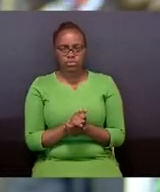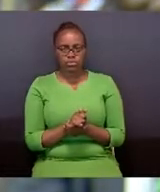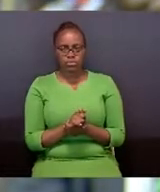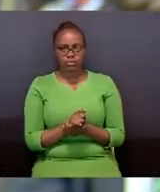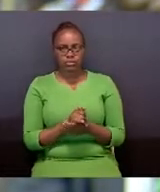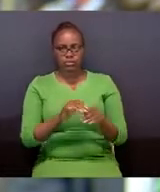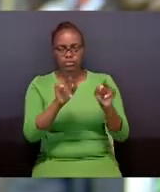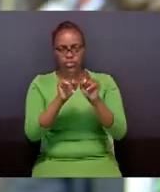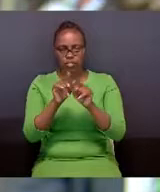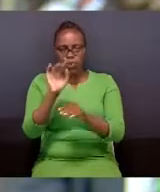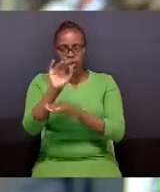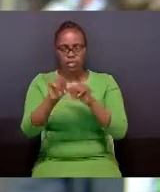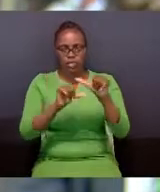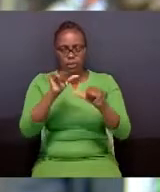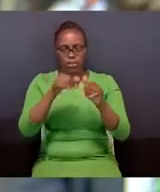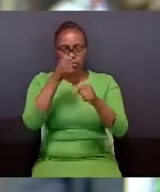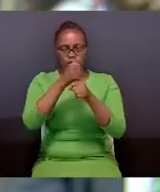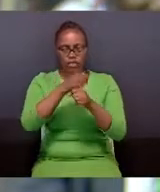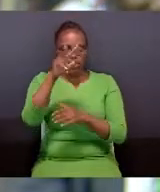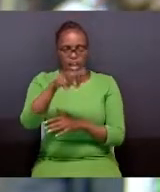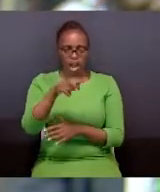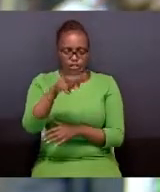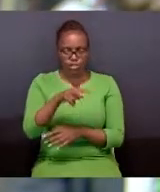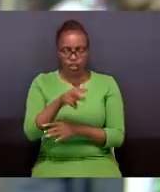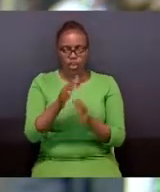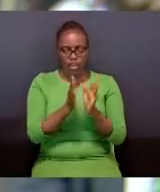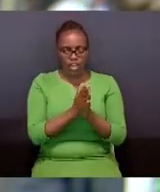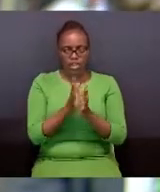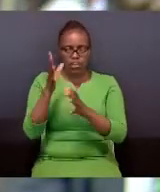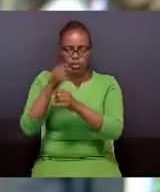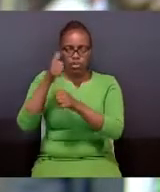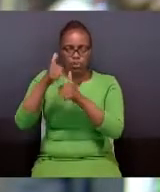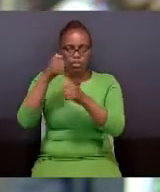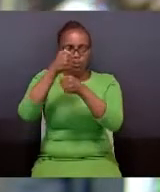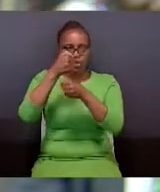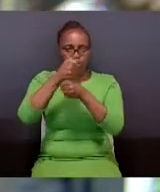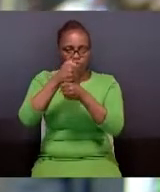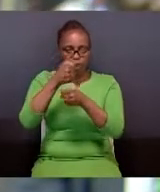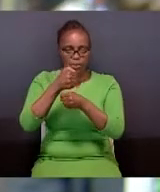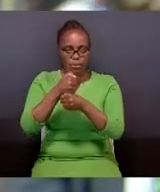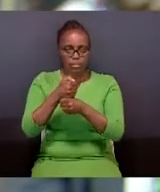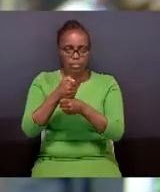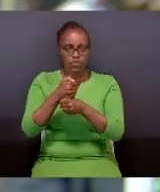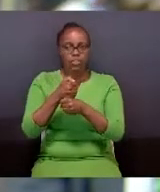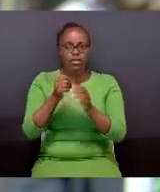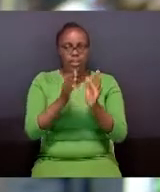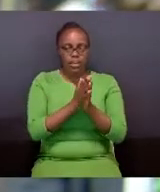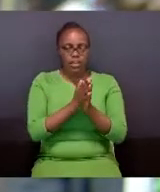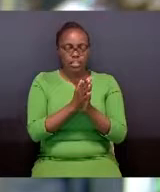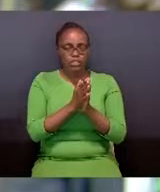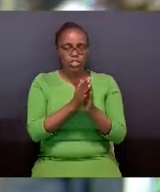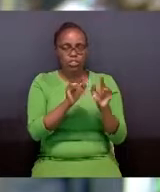about the kind of attitude or the trust the community should have, I just want to say